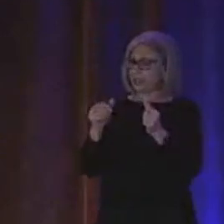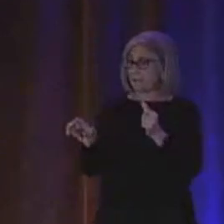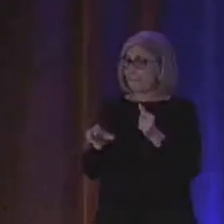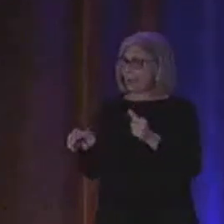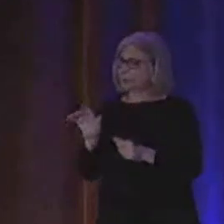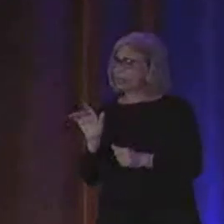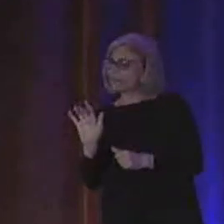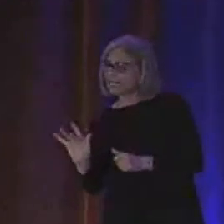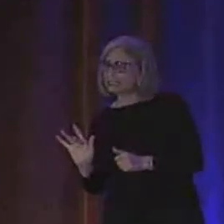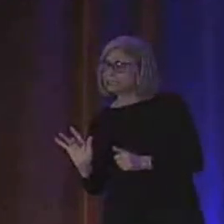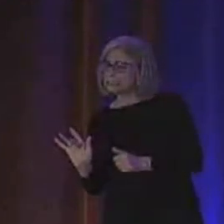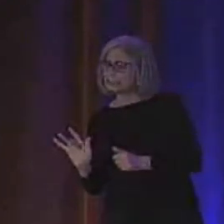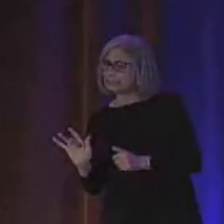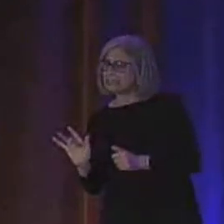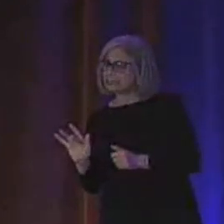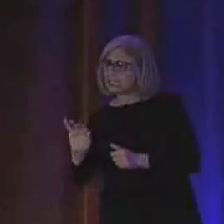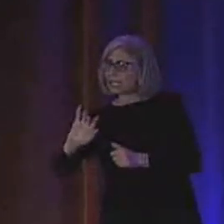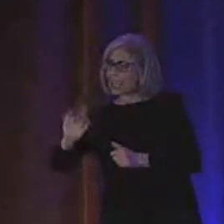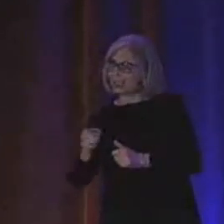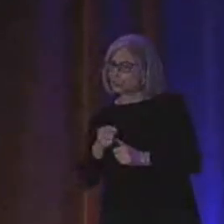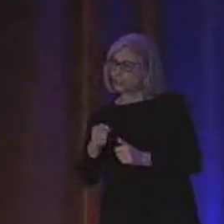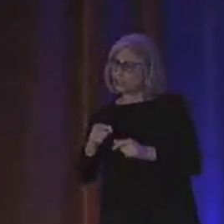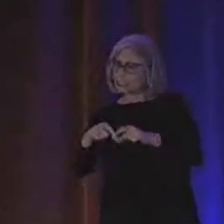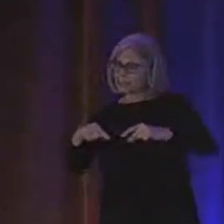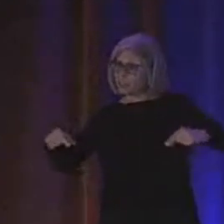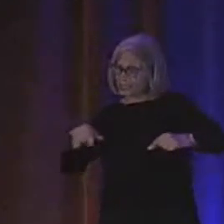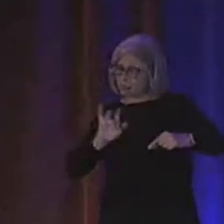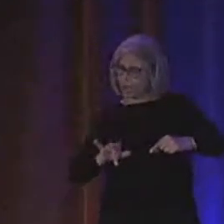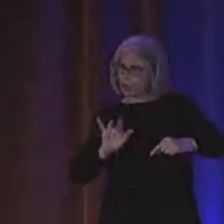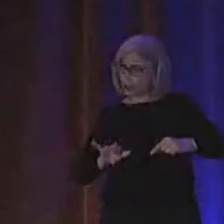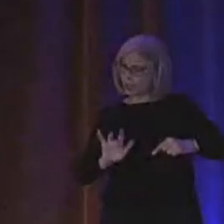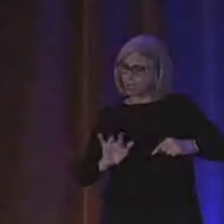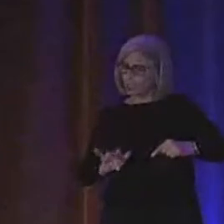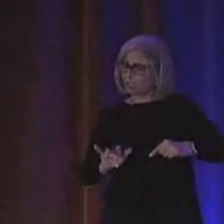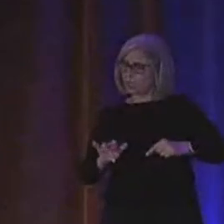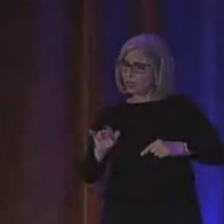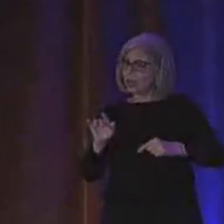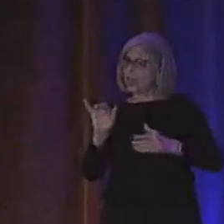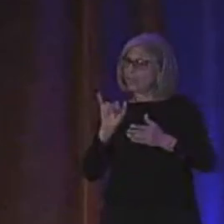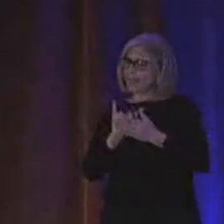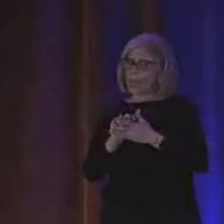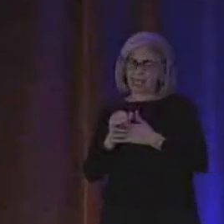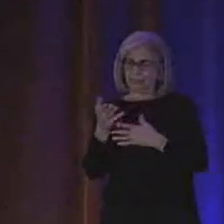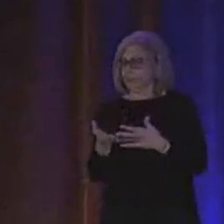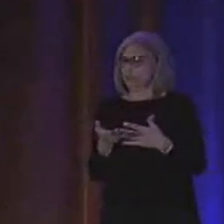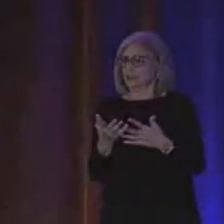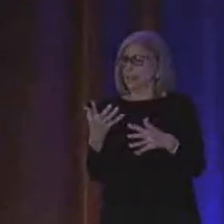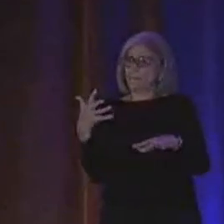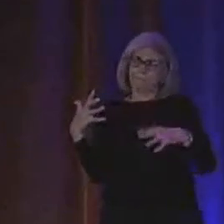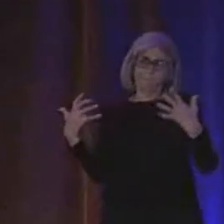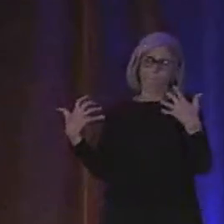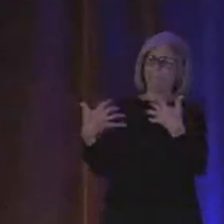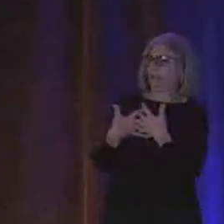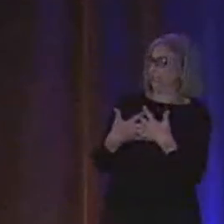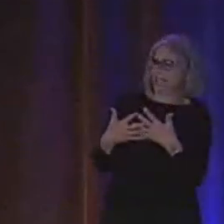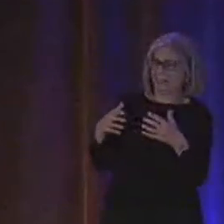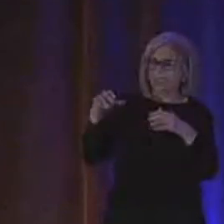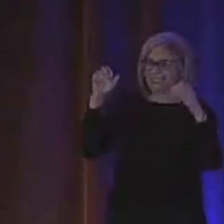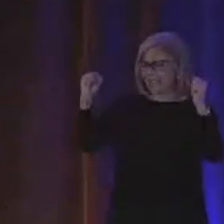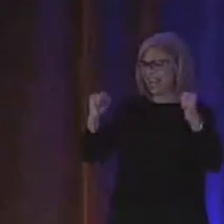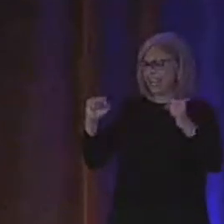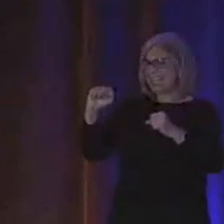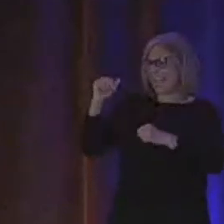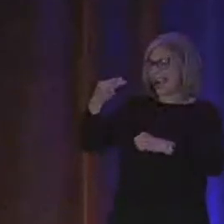clicks, enter key presses, and spacebar key presses by default. This is just built-in, yay,